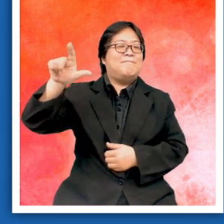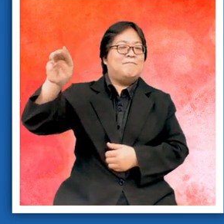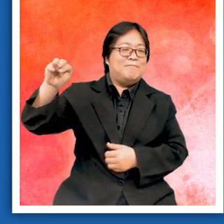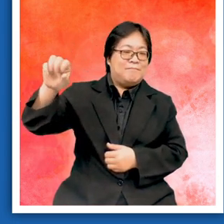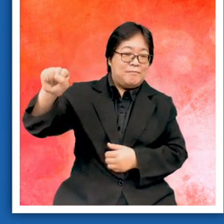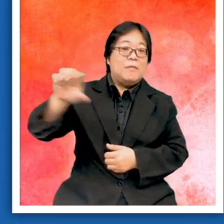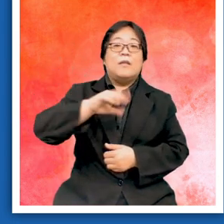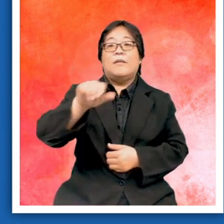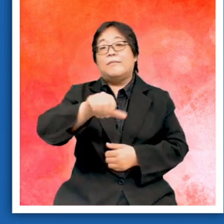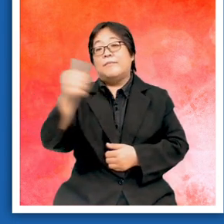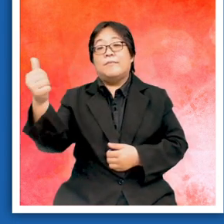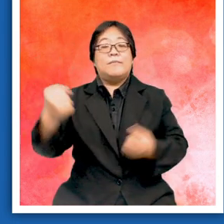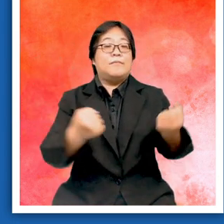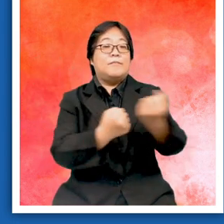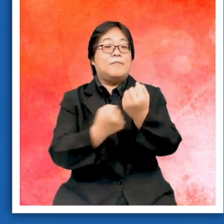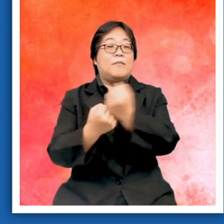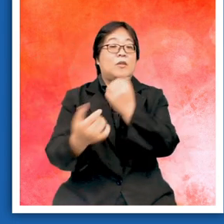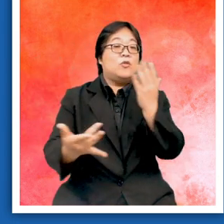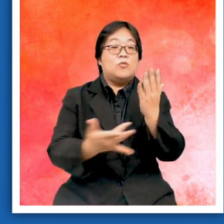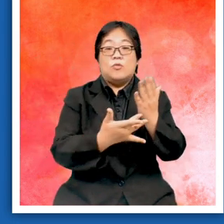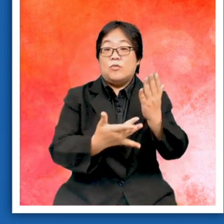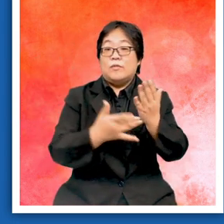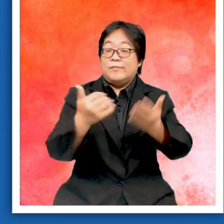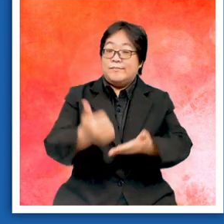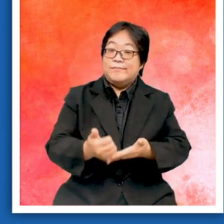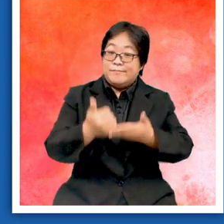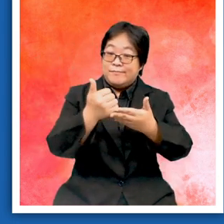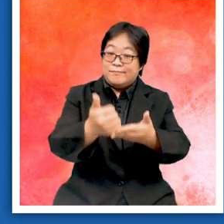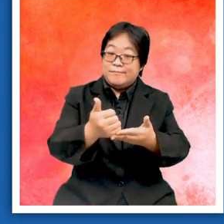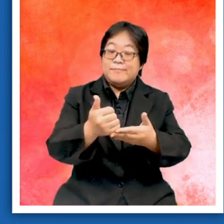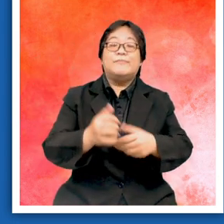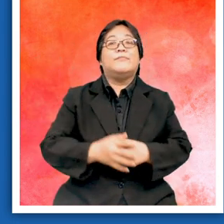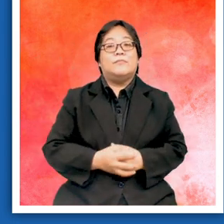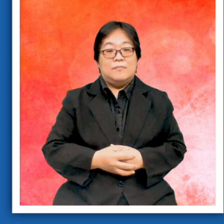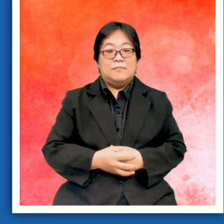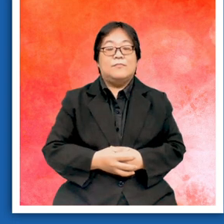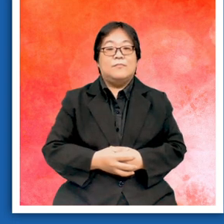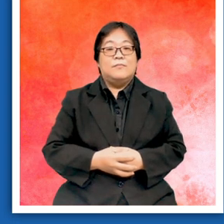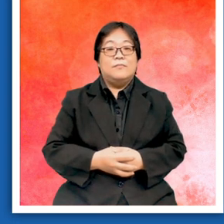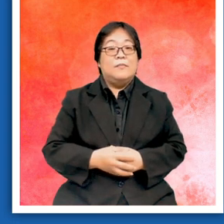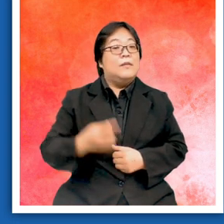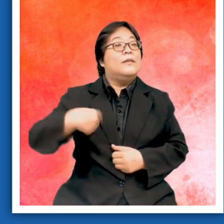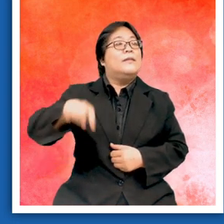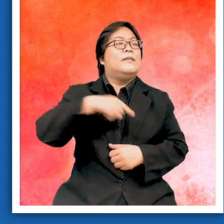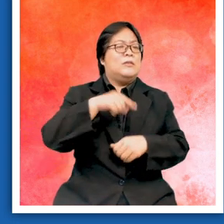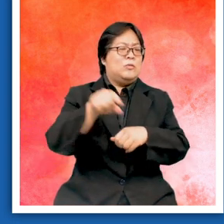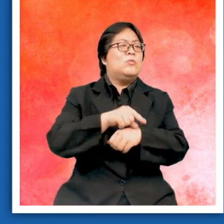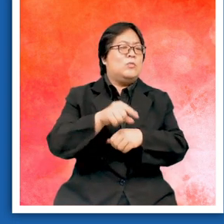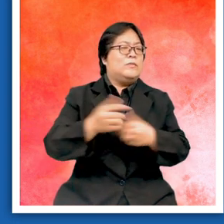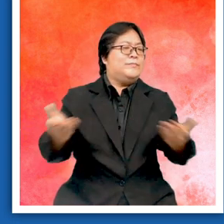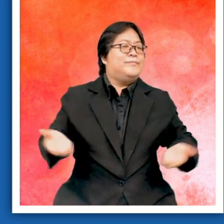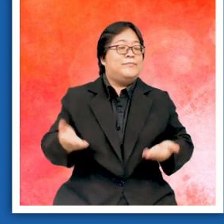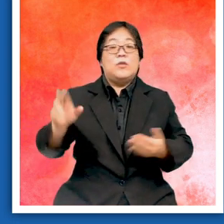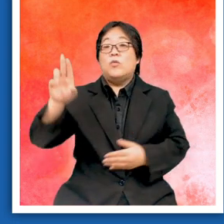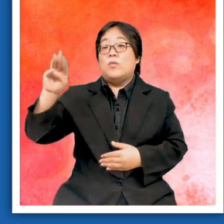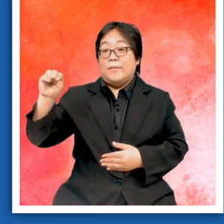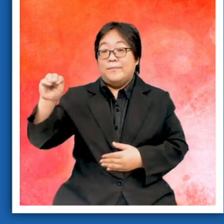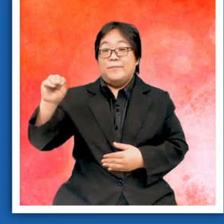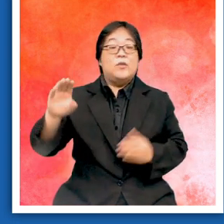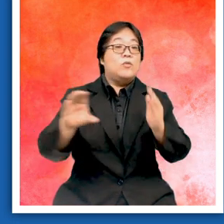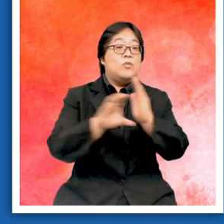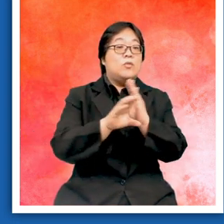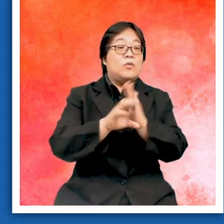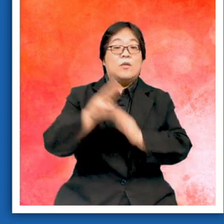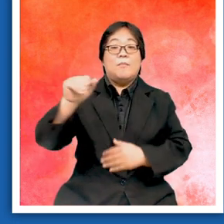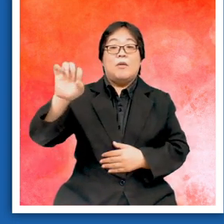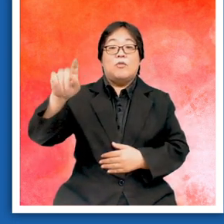as other supplementary technology-assisted learning applications that we utilize heavily in UM, such as the